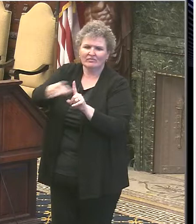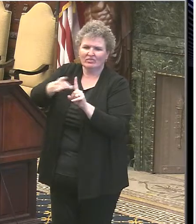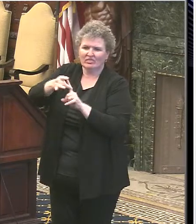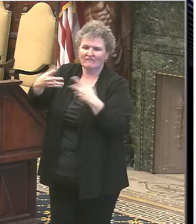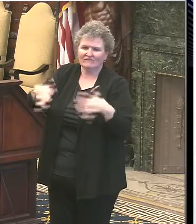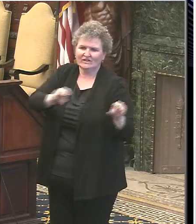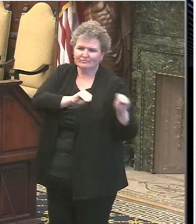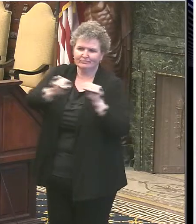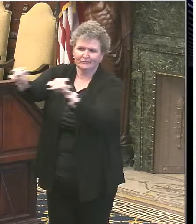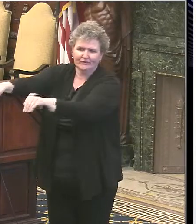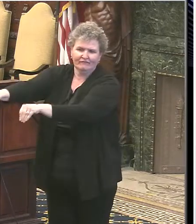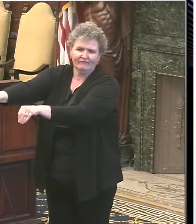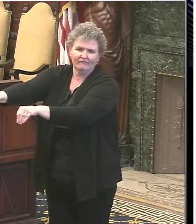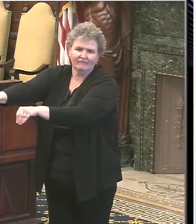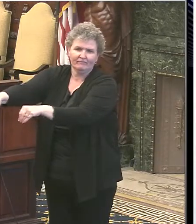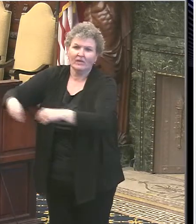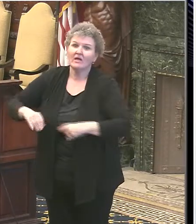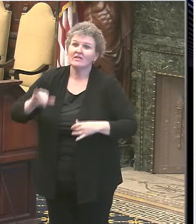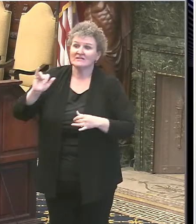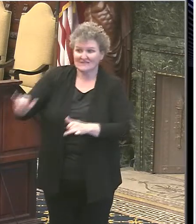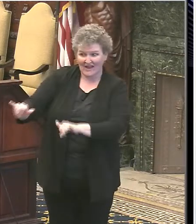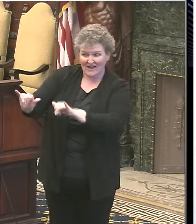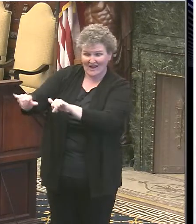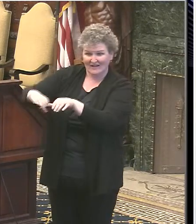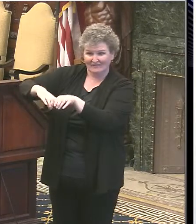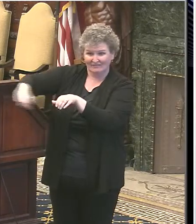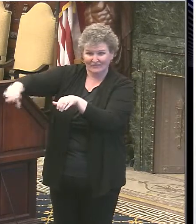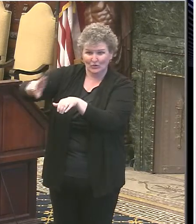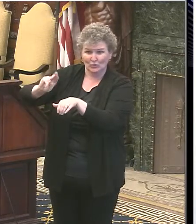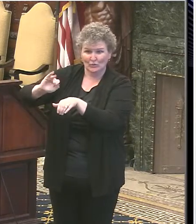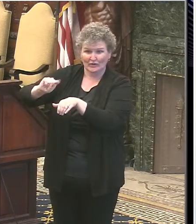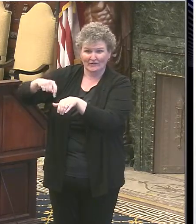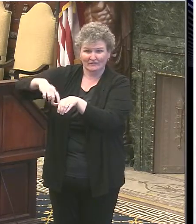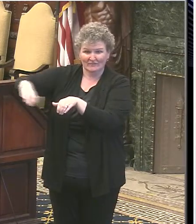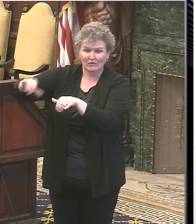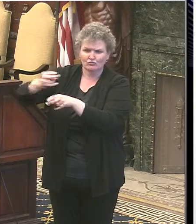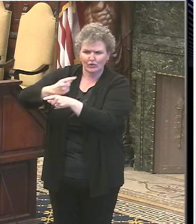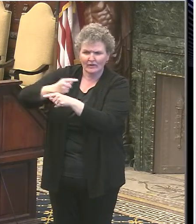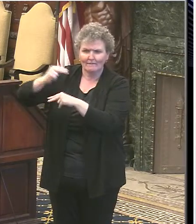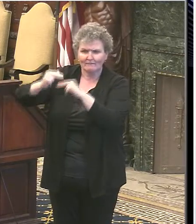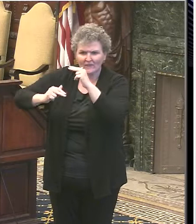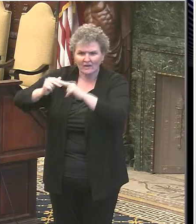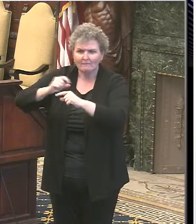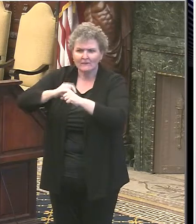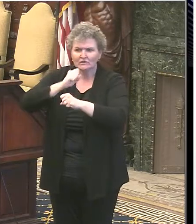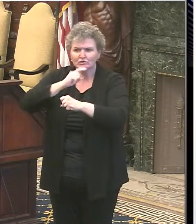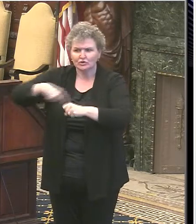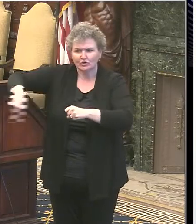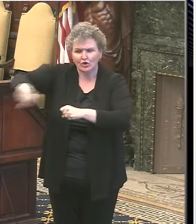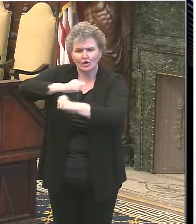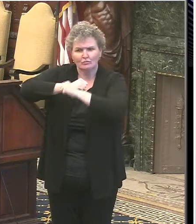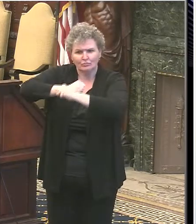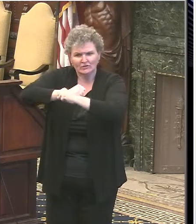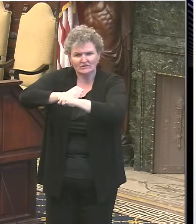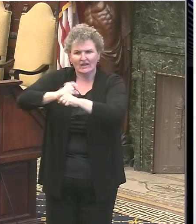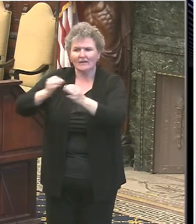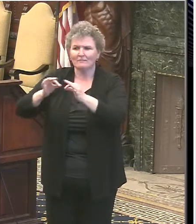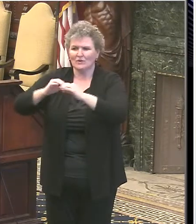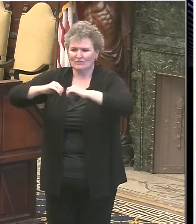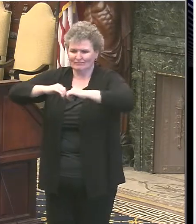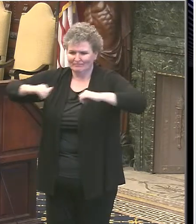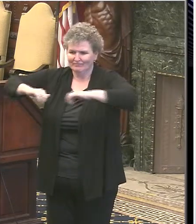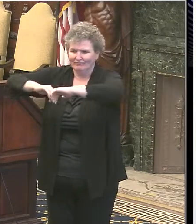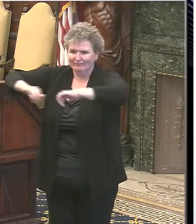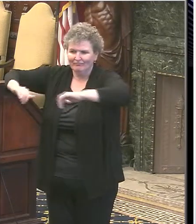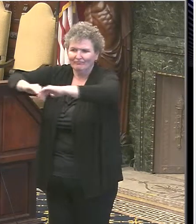be there than to have their own regular facility to protect the people who don't have COVID in their regular facility.